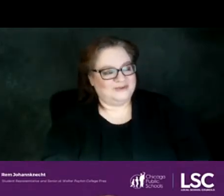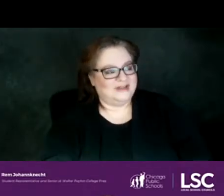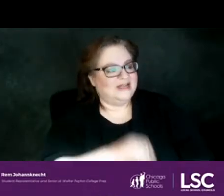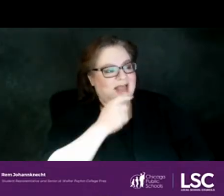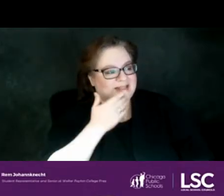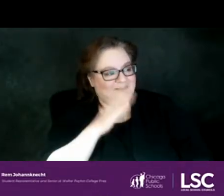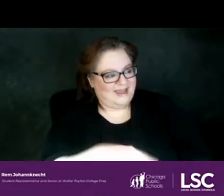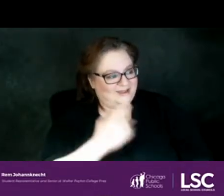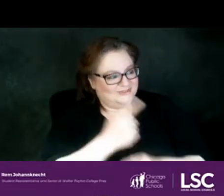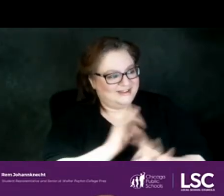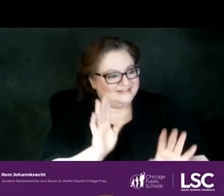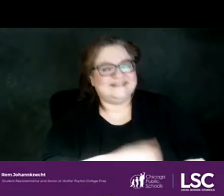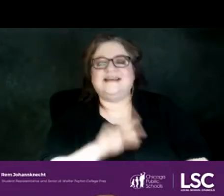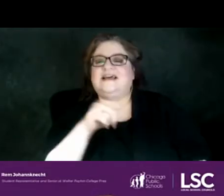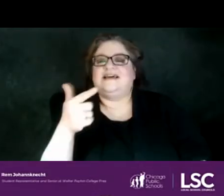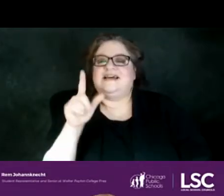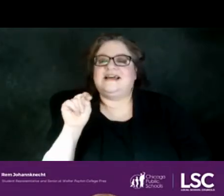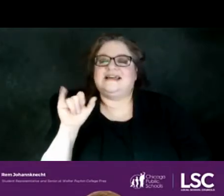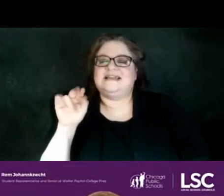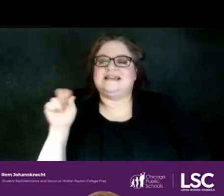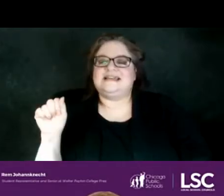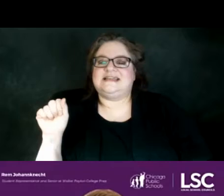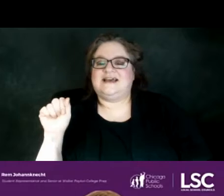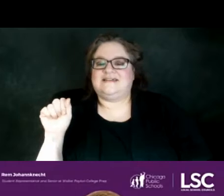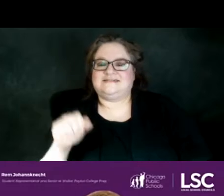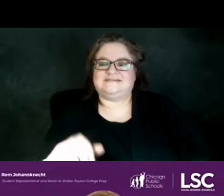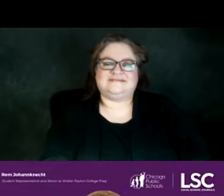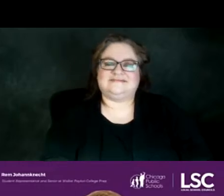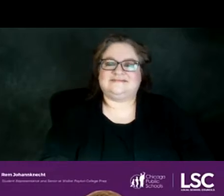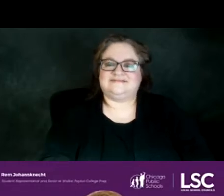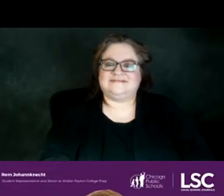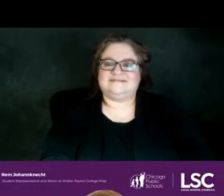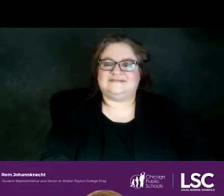bad, right? Tina, it's Tina King.